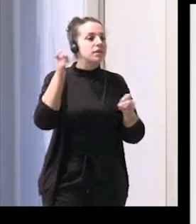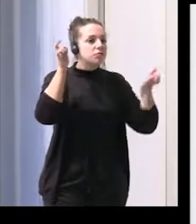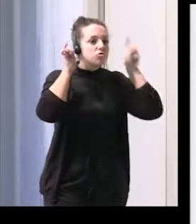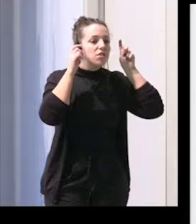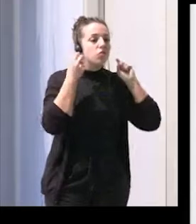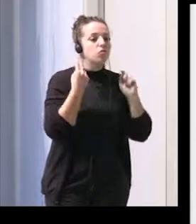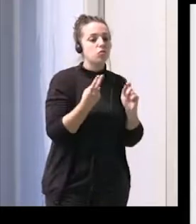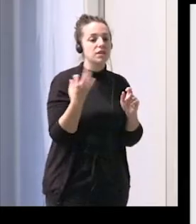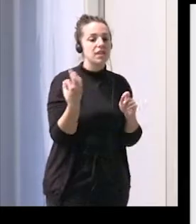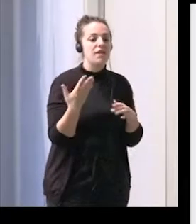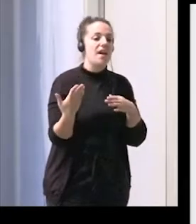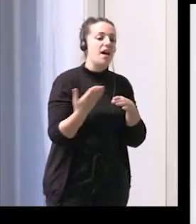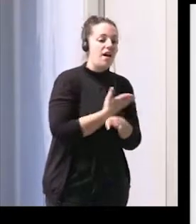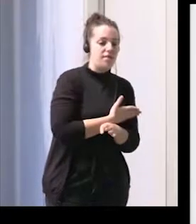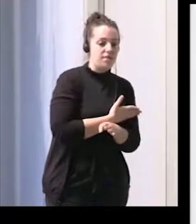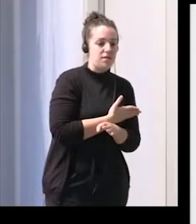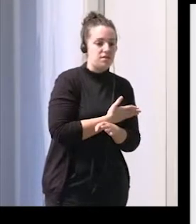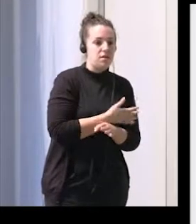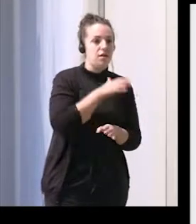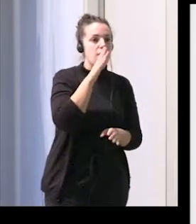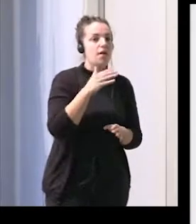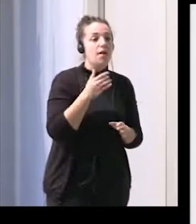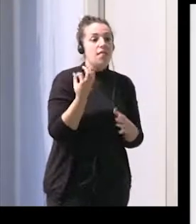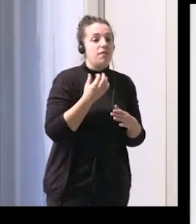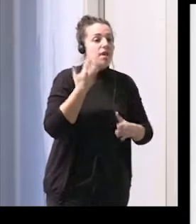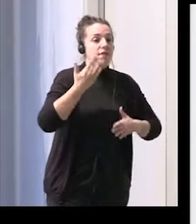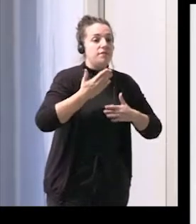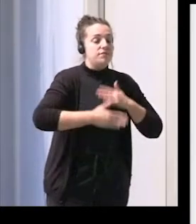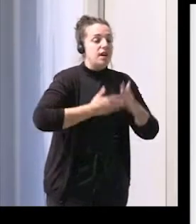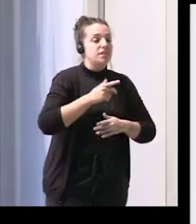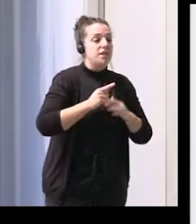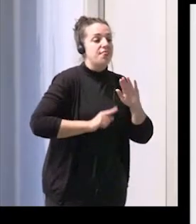as you can in early development and don't delay one to the next.